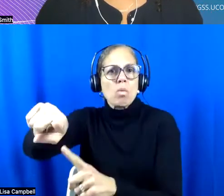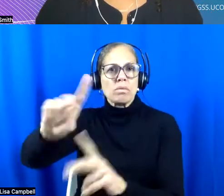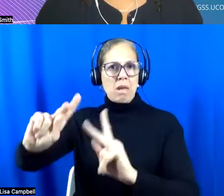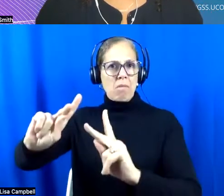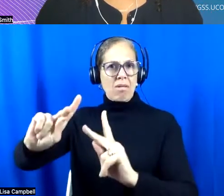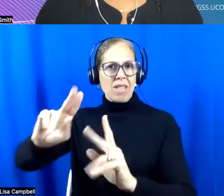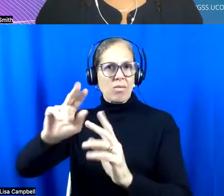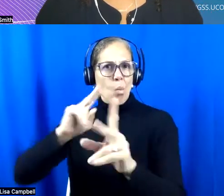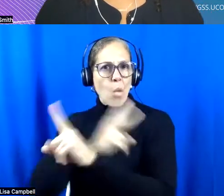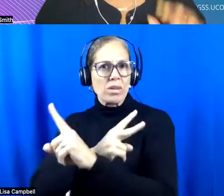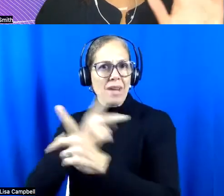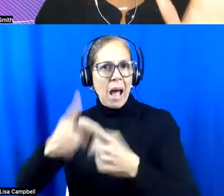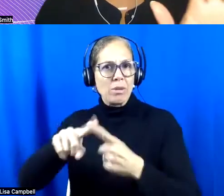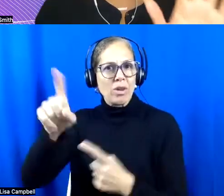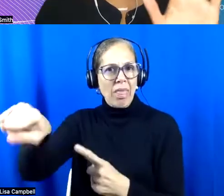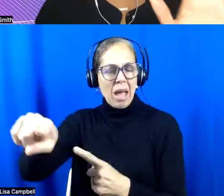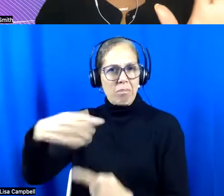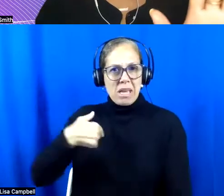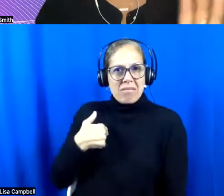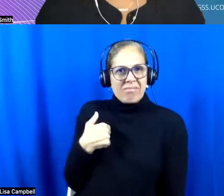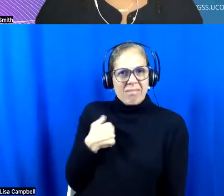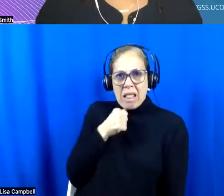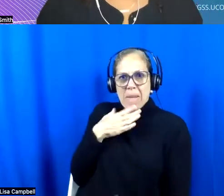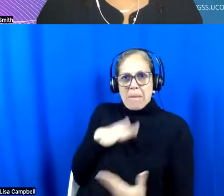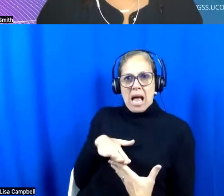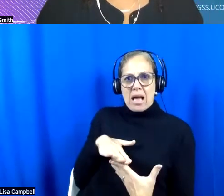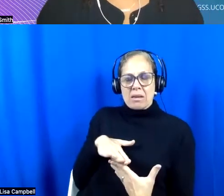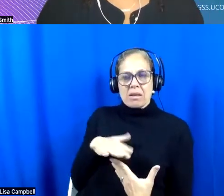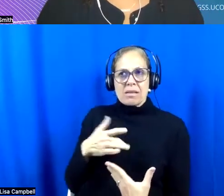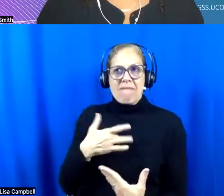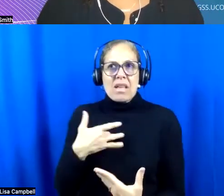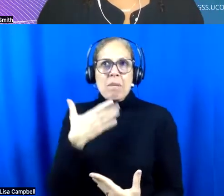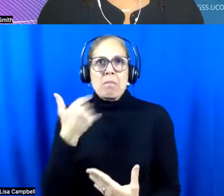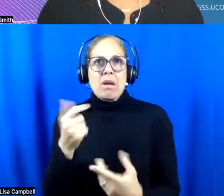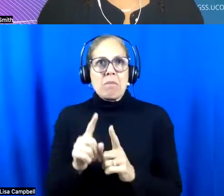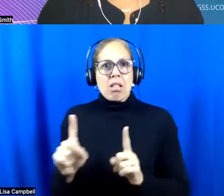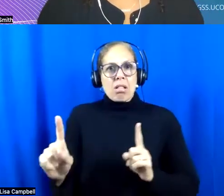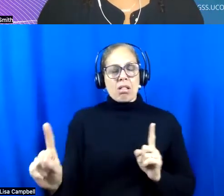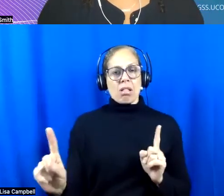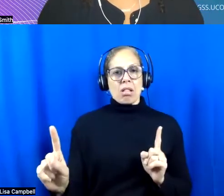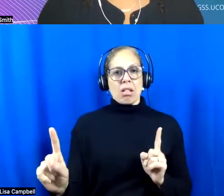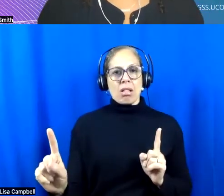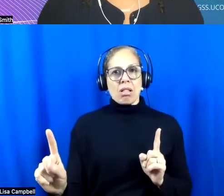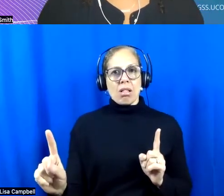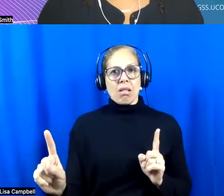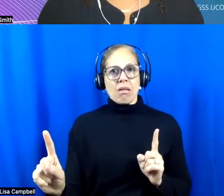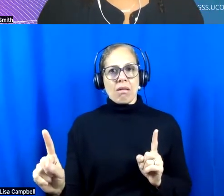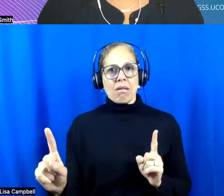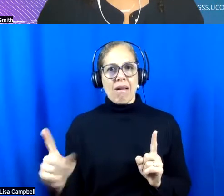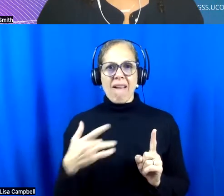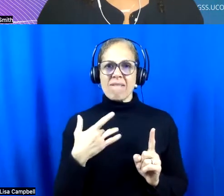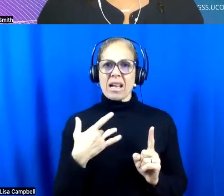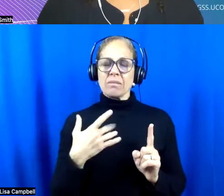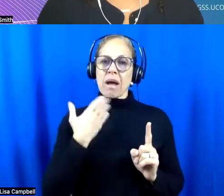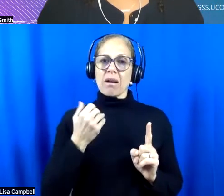so much easier to distance and to, you know, fight for